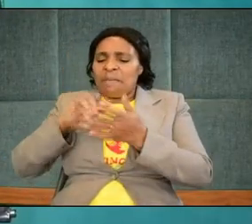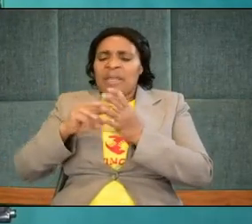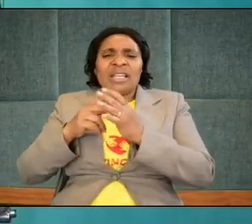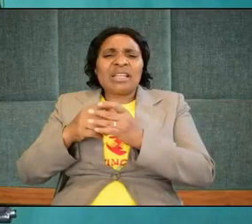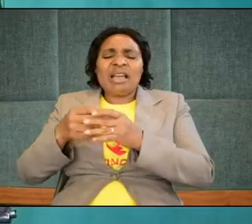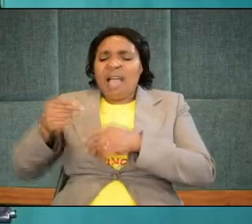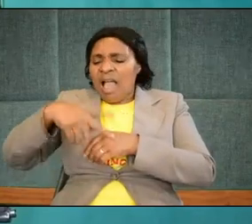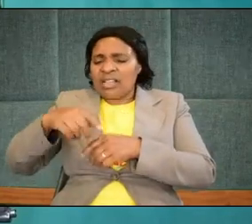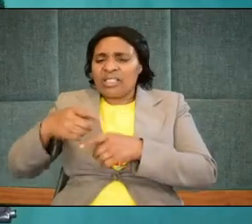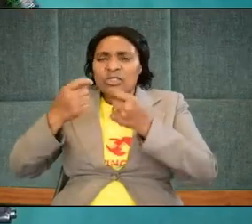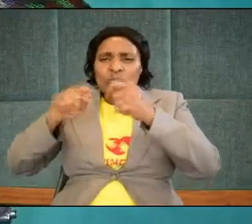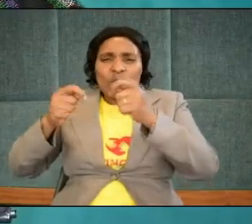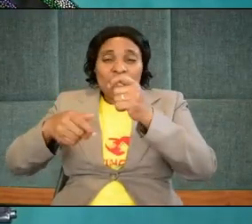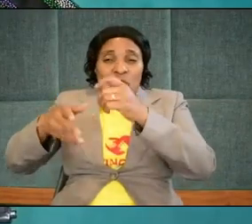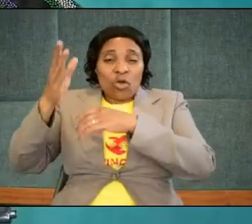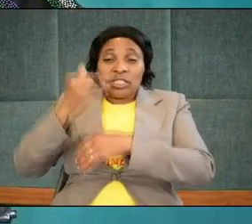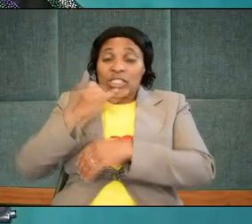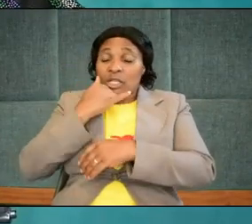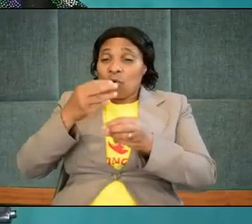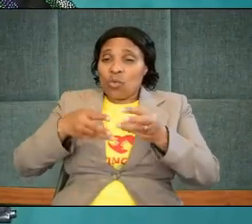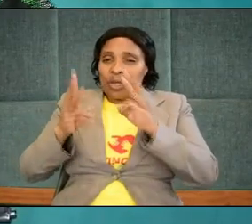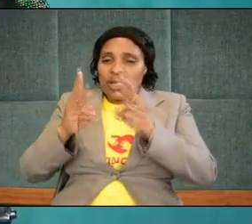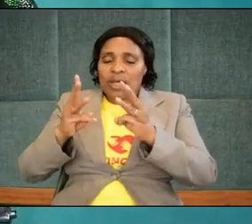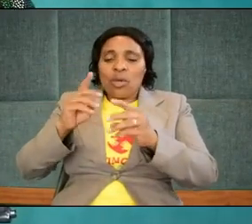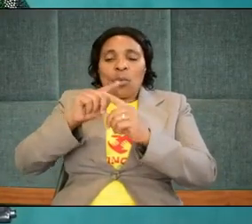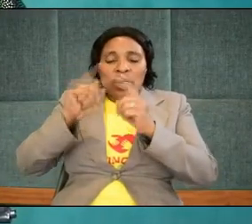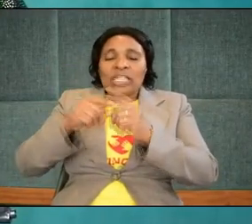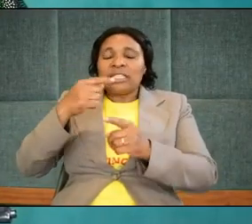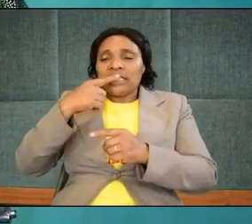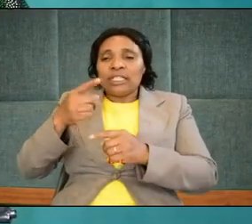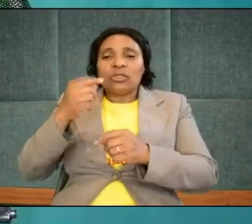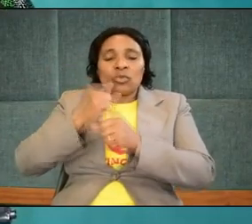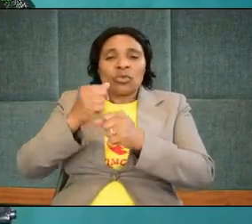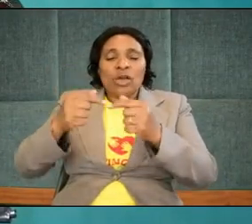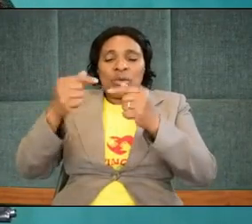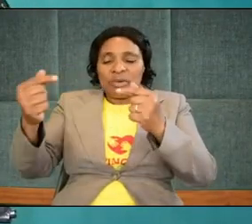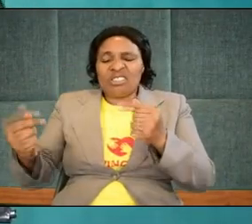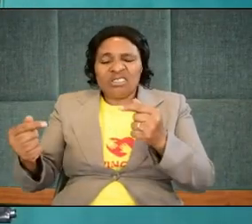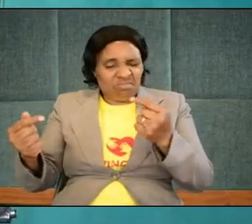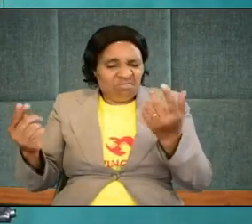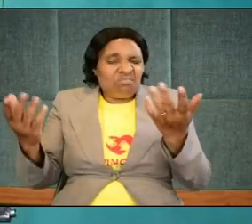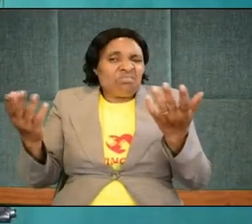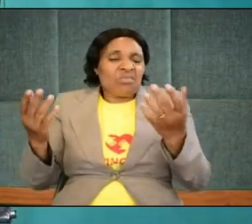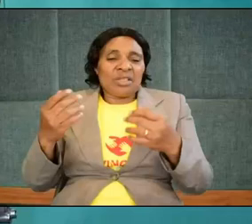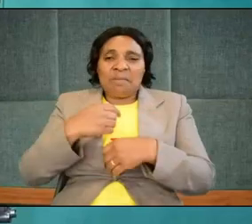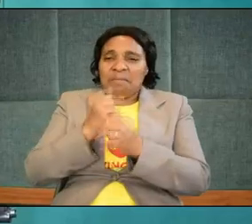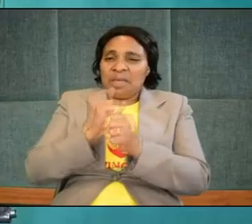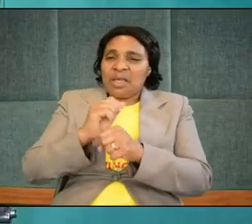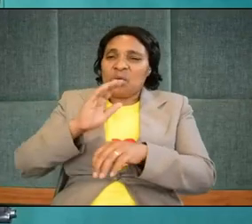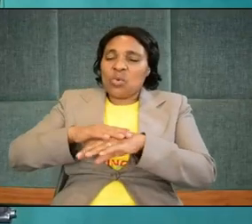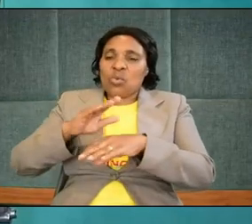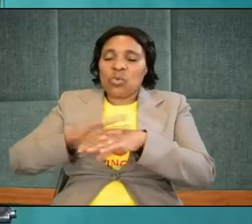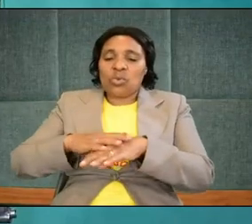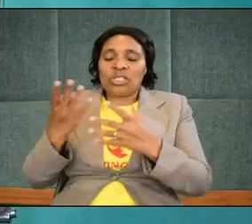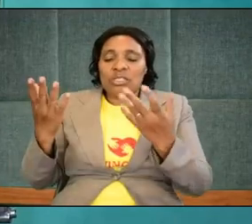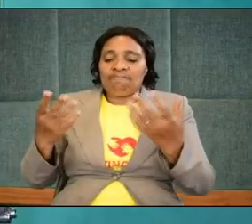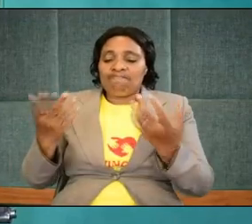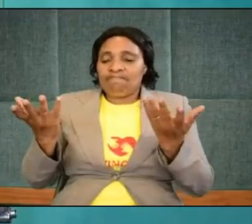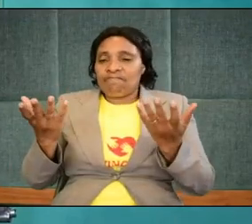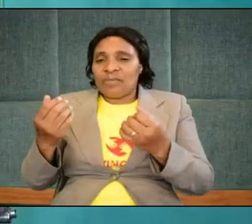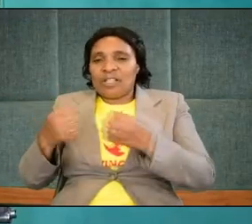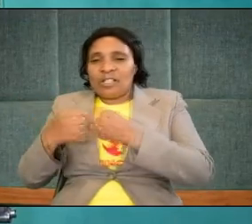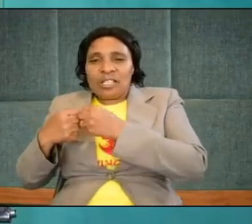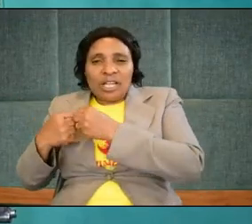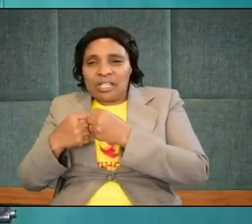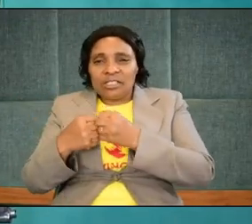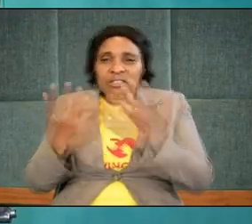God in the wrong way. When he says something, then we do the opposite and say, he will not make good the consequences. While